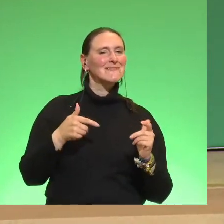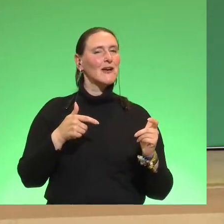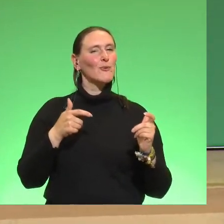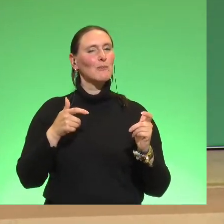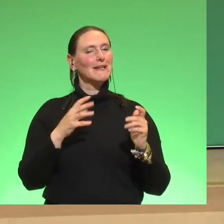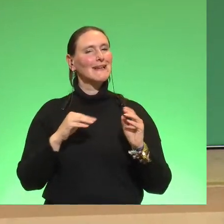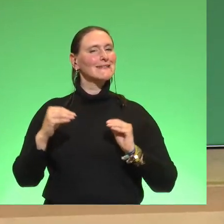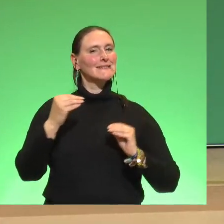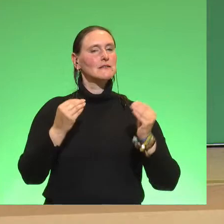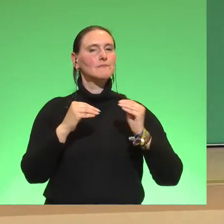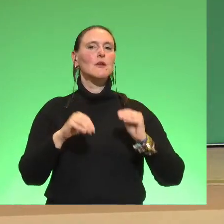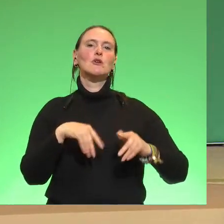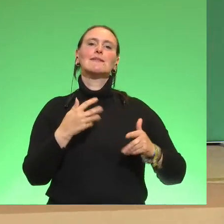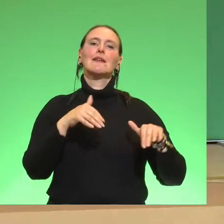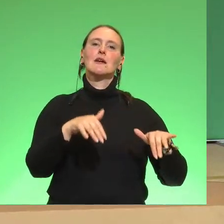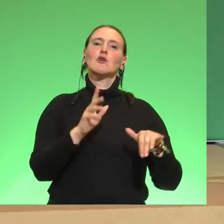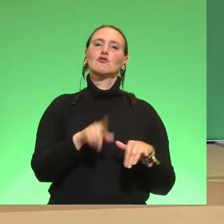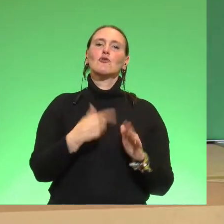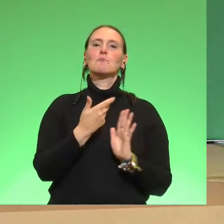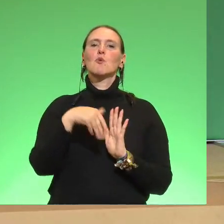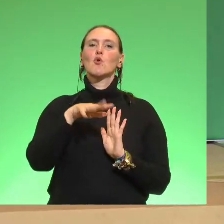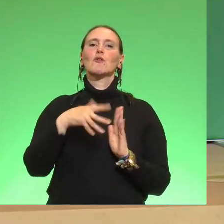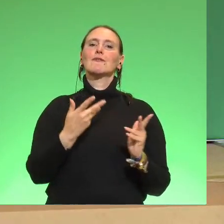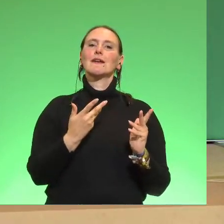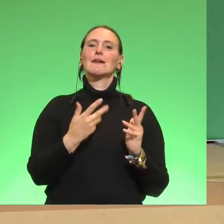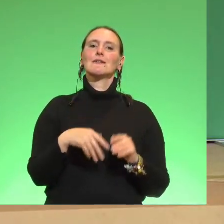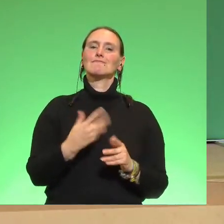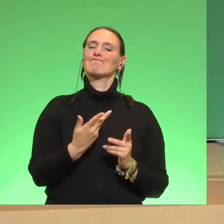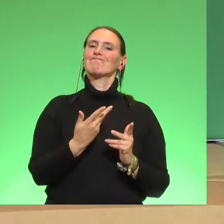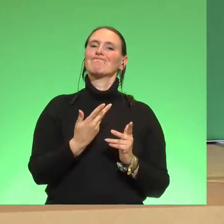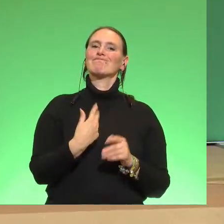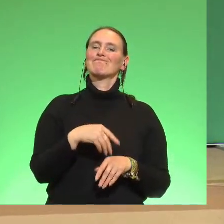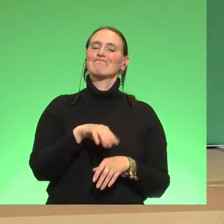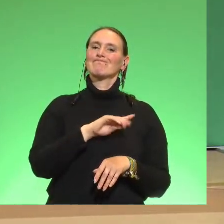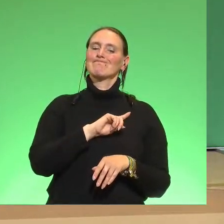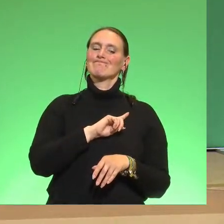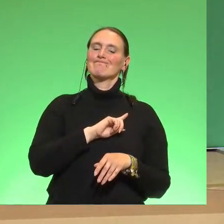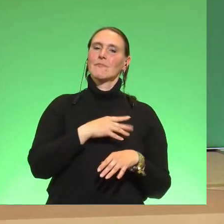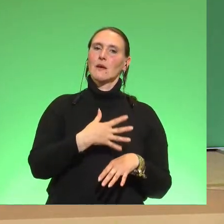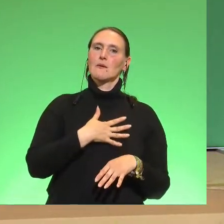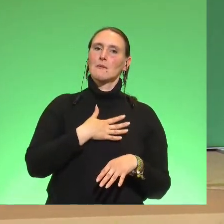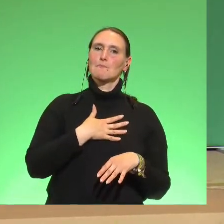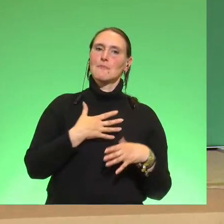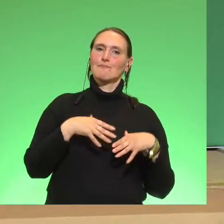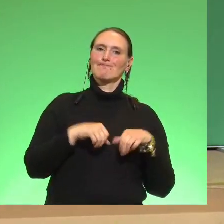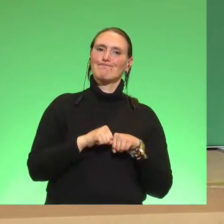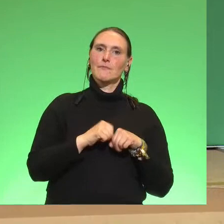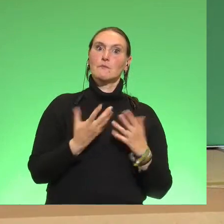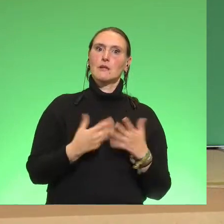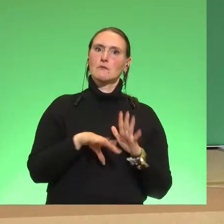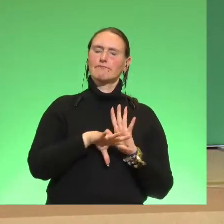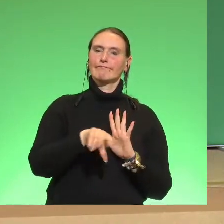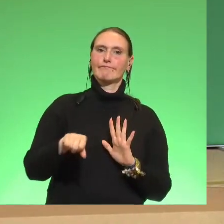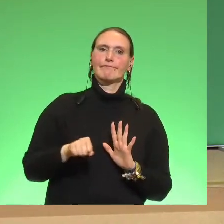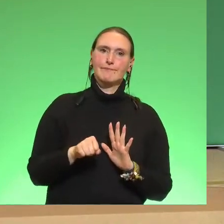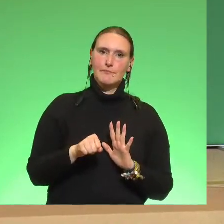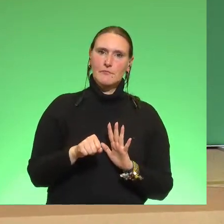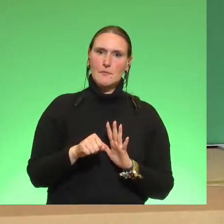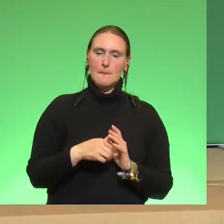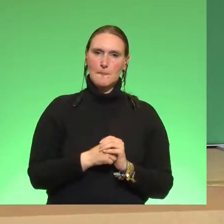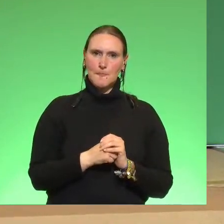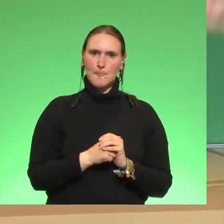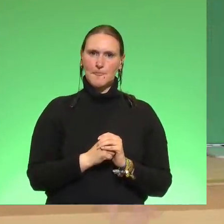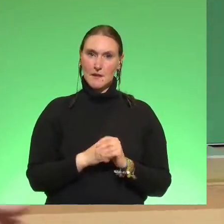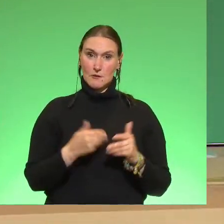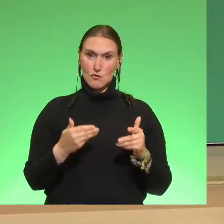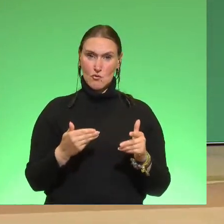into ownership. But the refusal of that kind of sovereign authorship, and here we come into